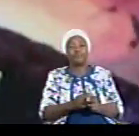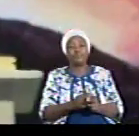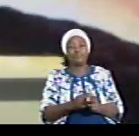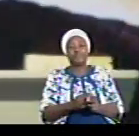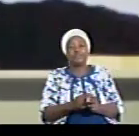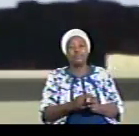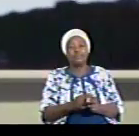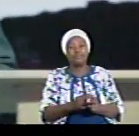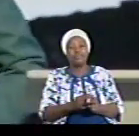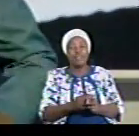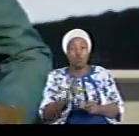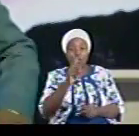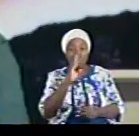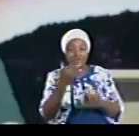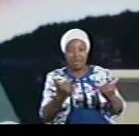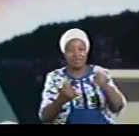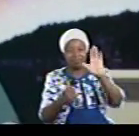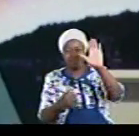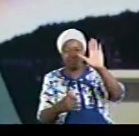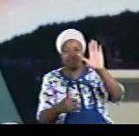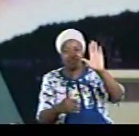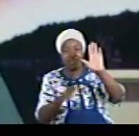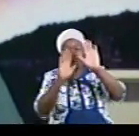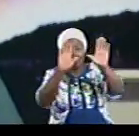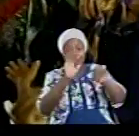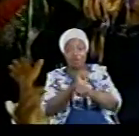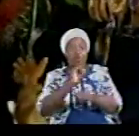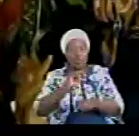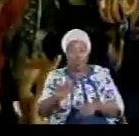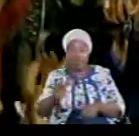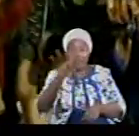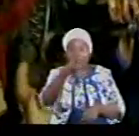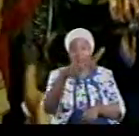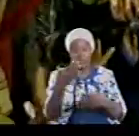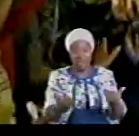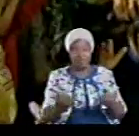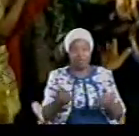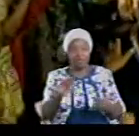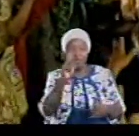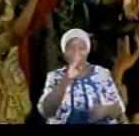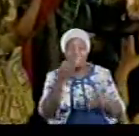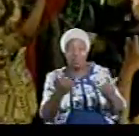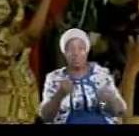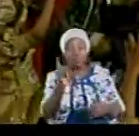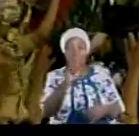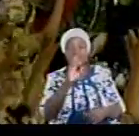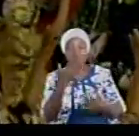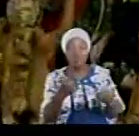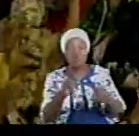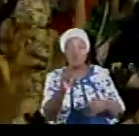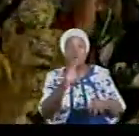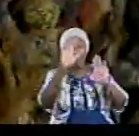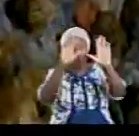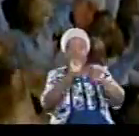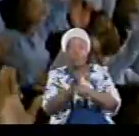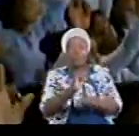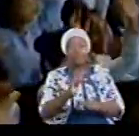what are you Miracle is going to locate you right now where are you where are you Miracle